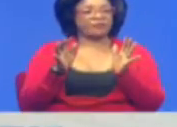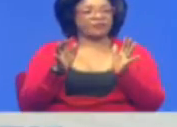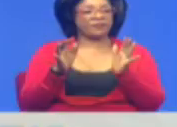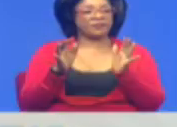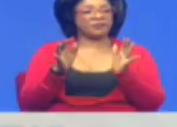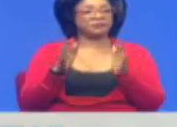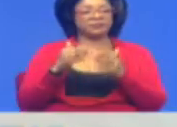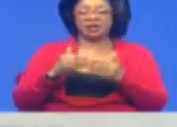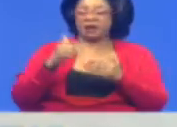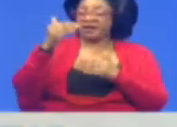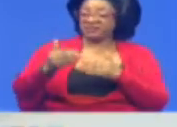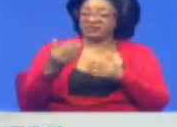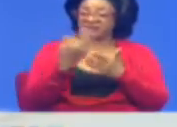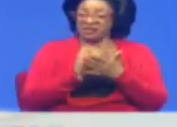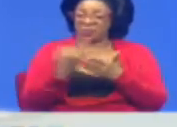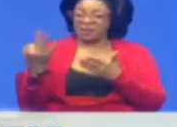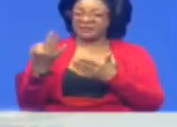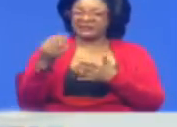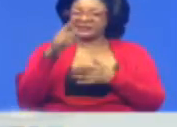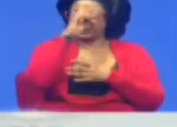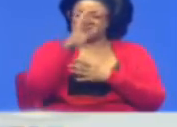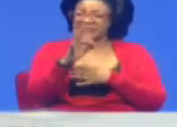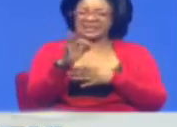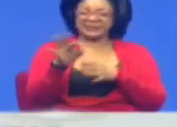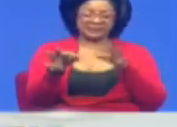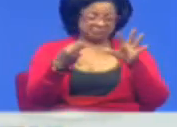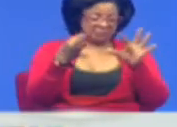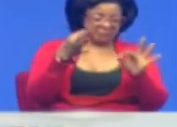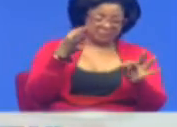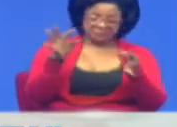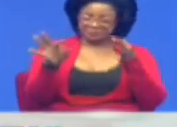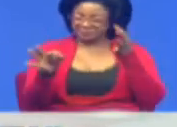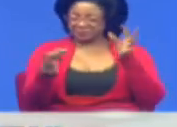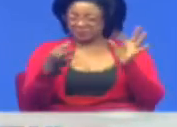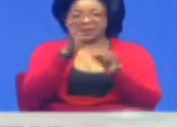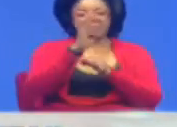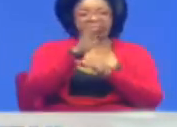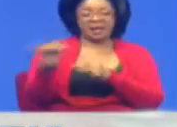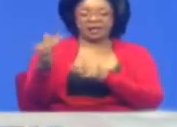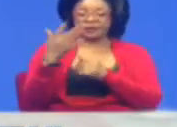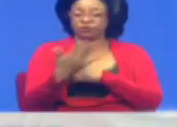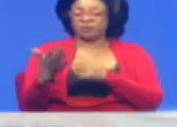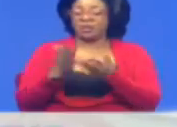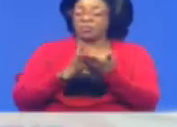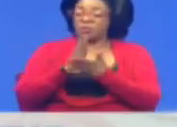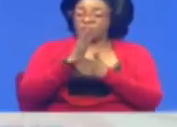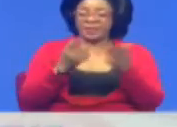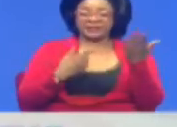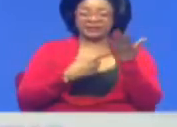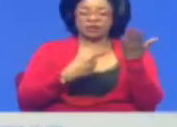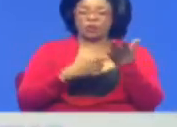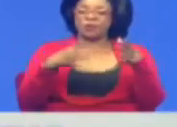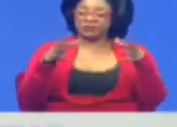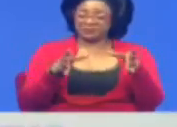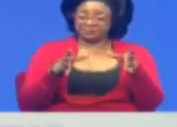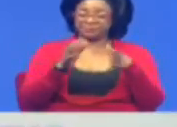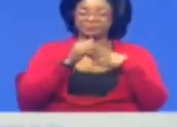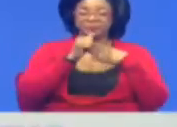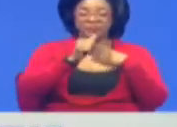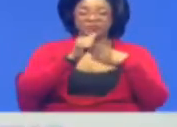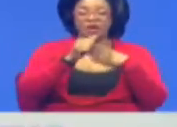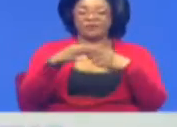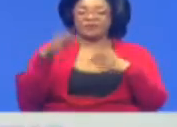After 3 weeks of critically analyzing the BBI document through the Muslim technical team, the leadership of the